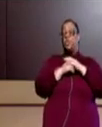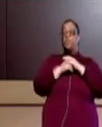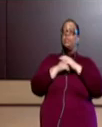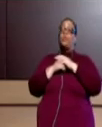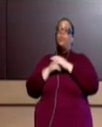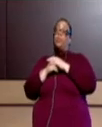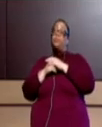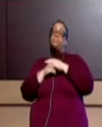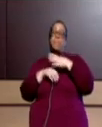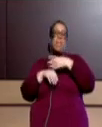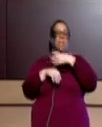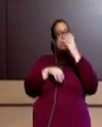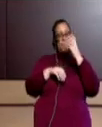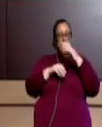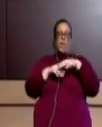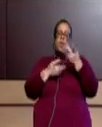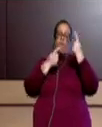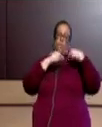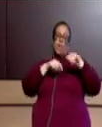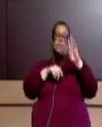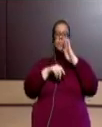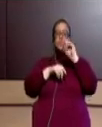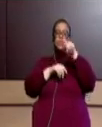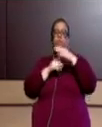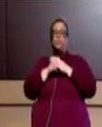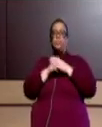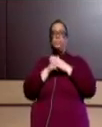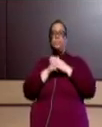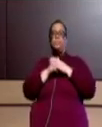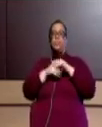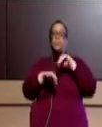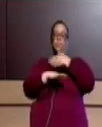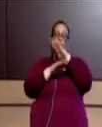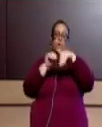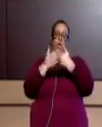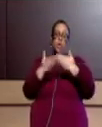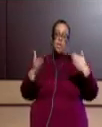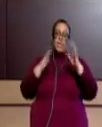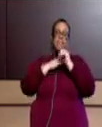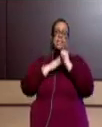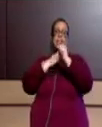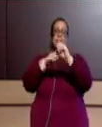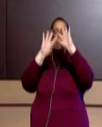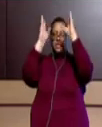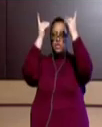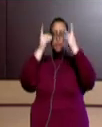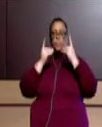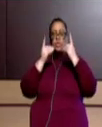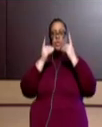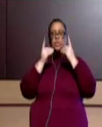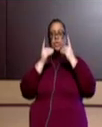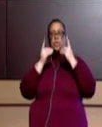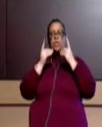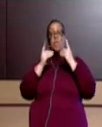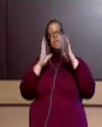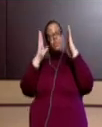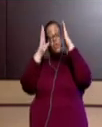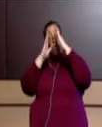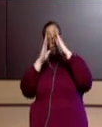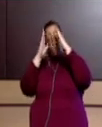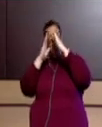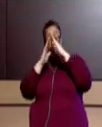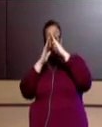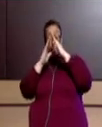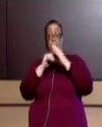irritability associated with it. And so all of those things lead to depression. If you're in a worried state and you're in